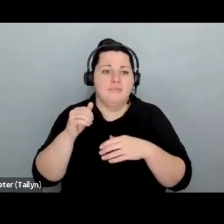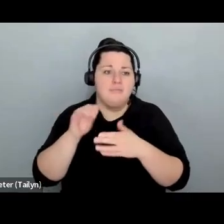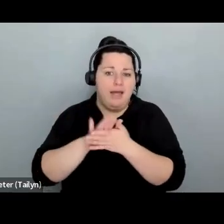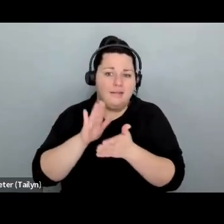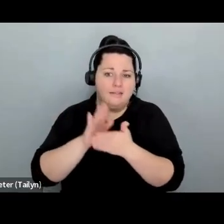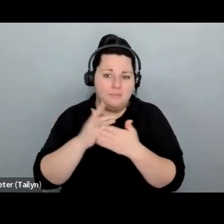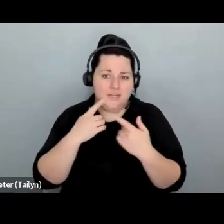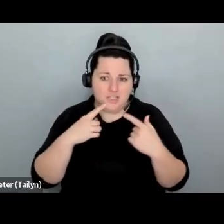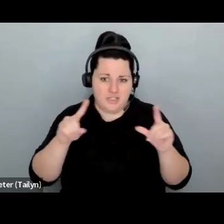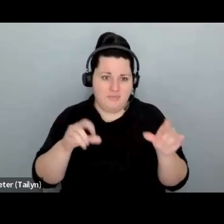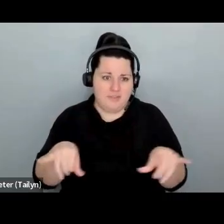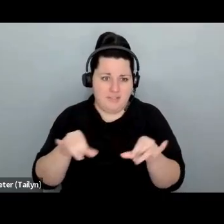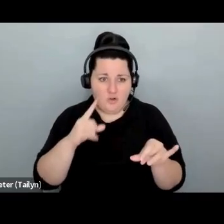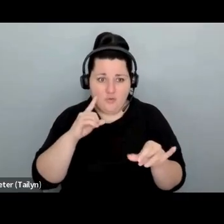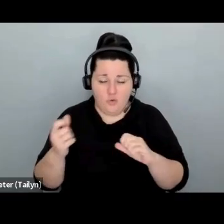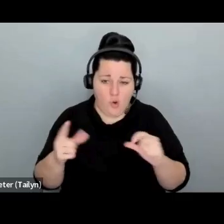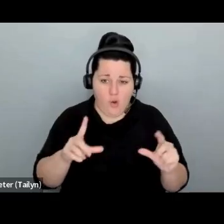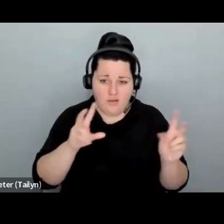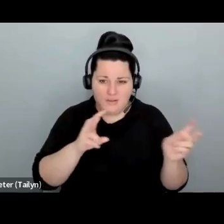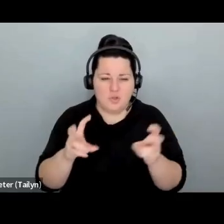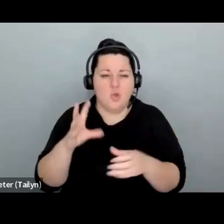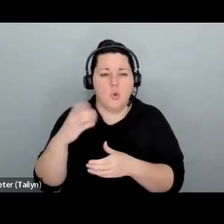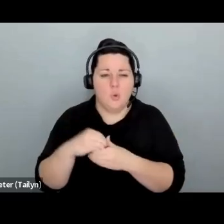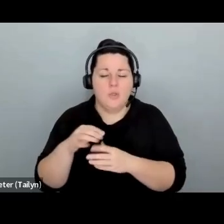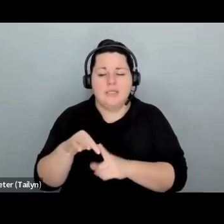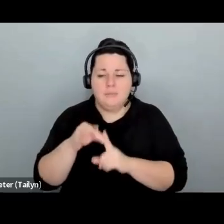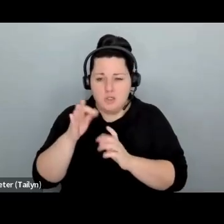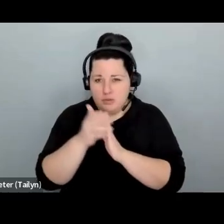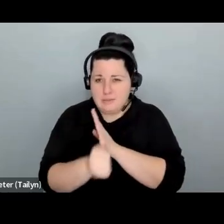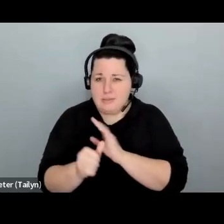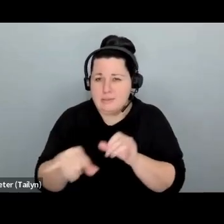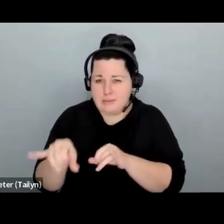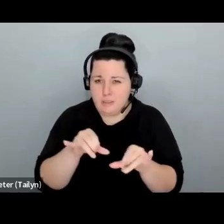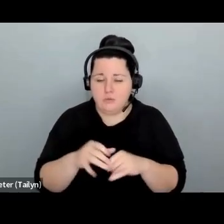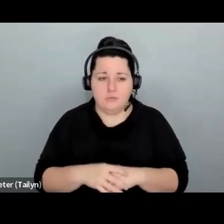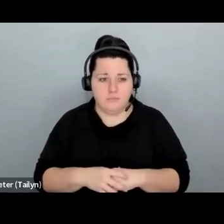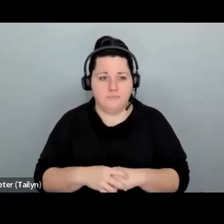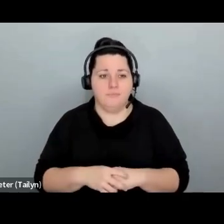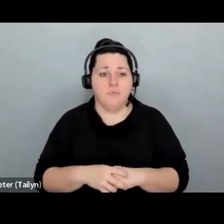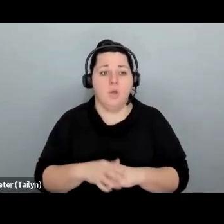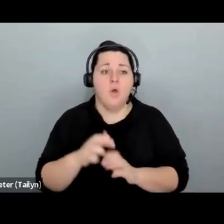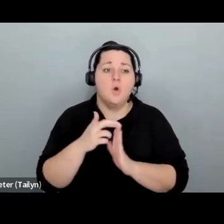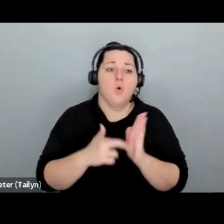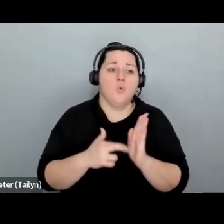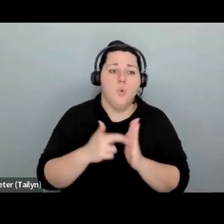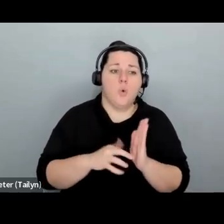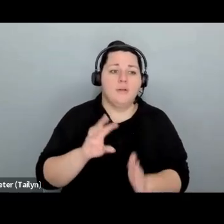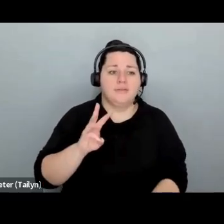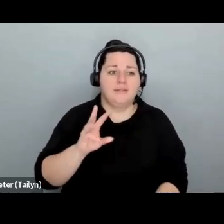for all subjects, including the special skills standards. Rule